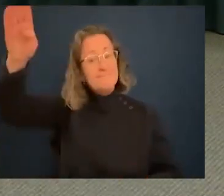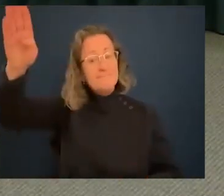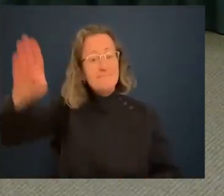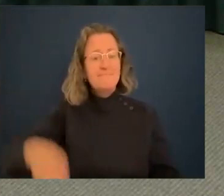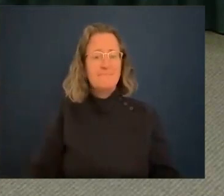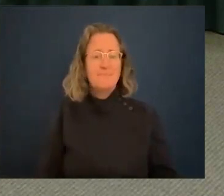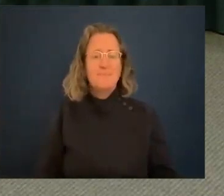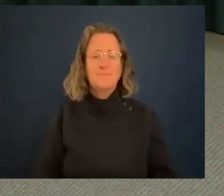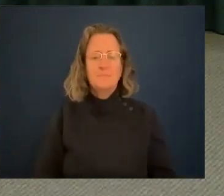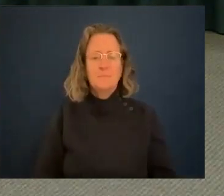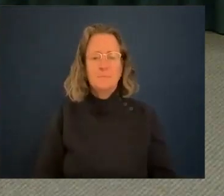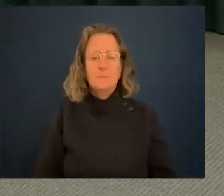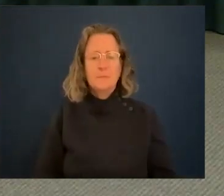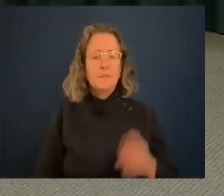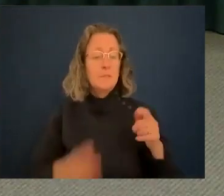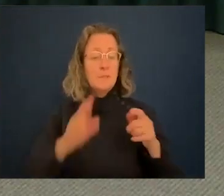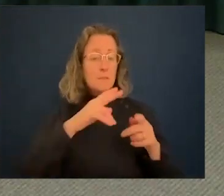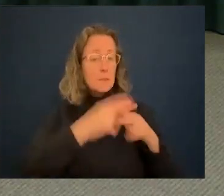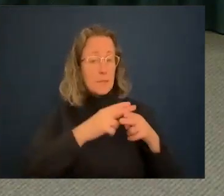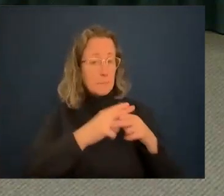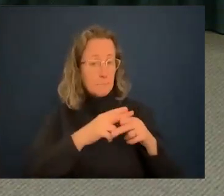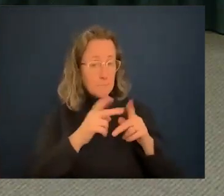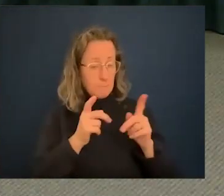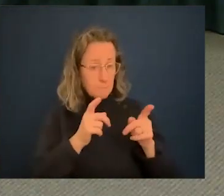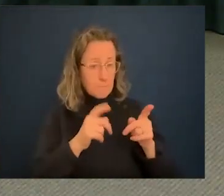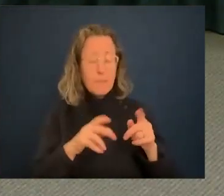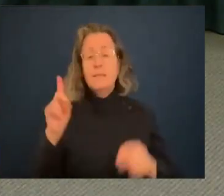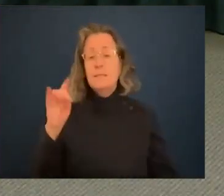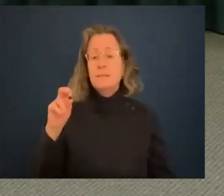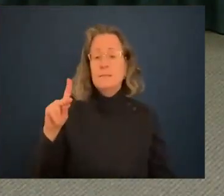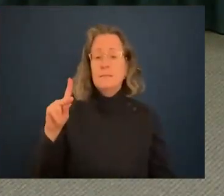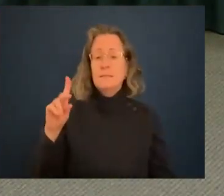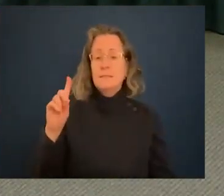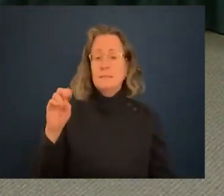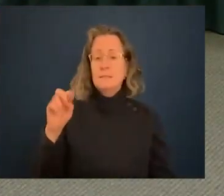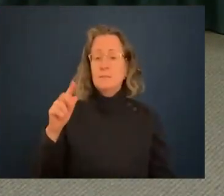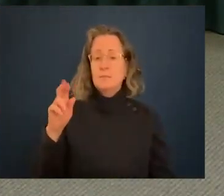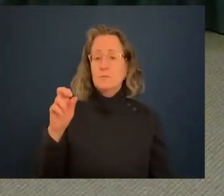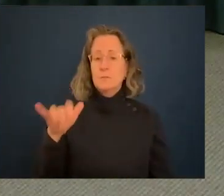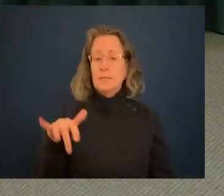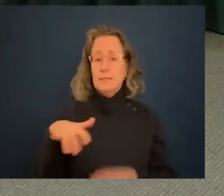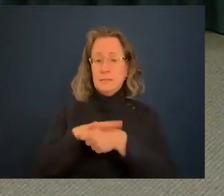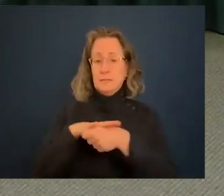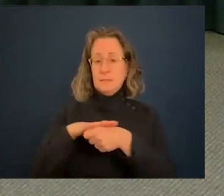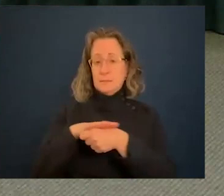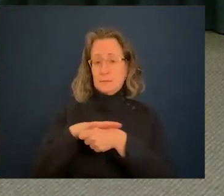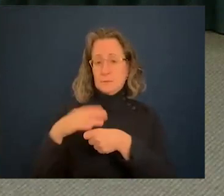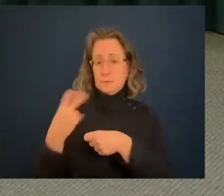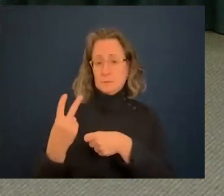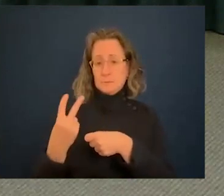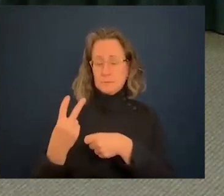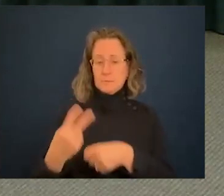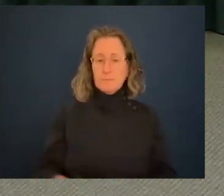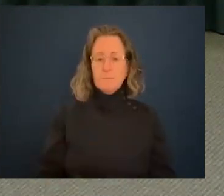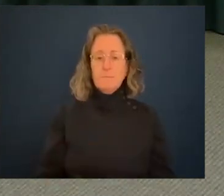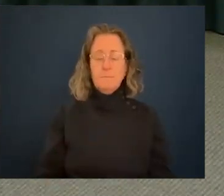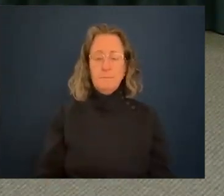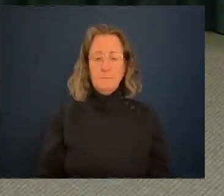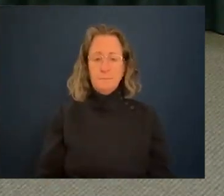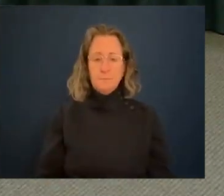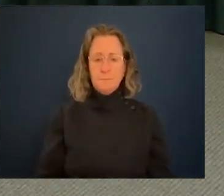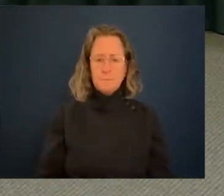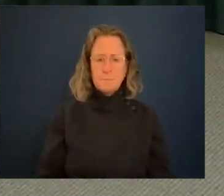uh are you from for the record get the dick the gray District Two uh Tim just